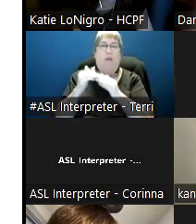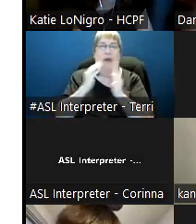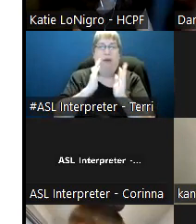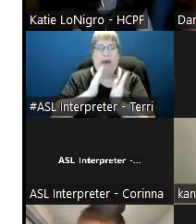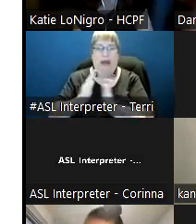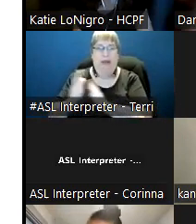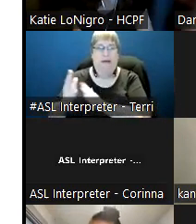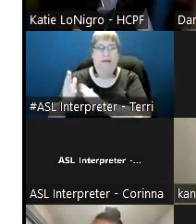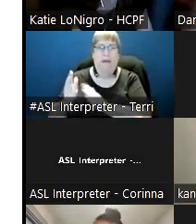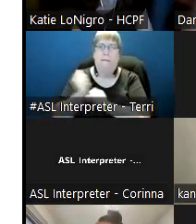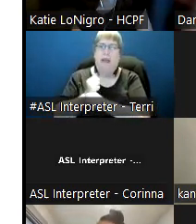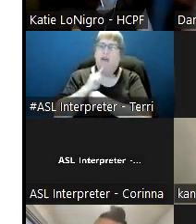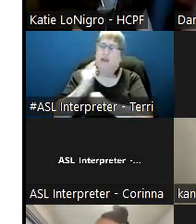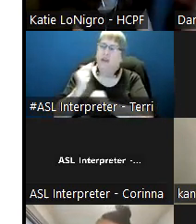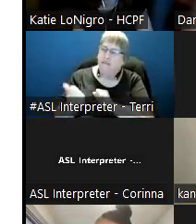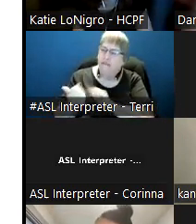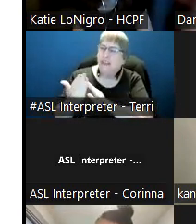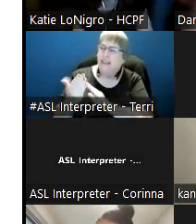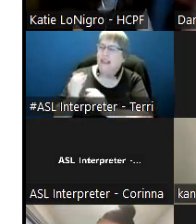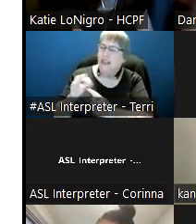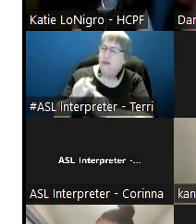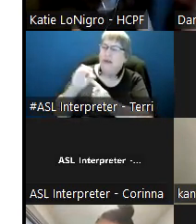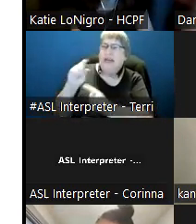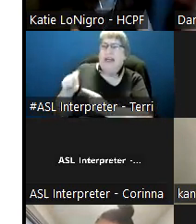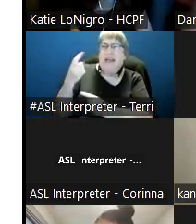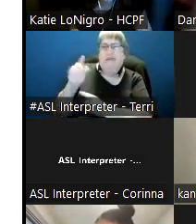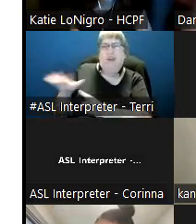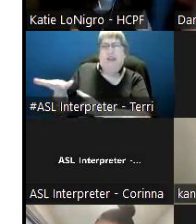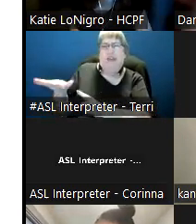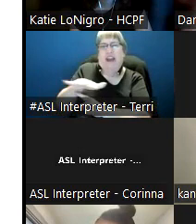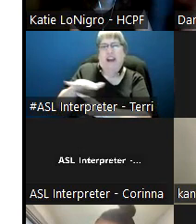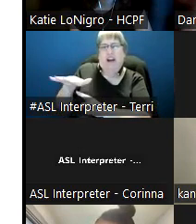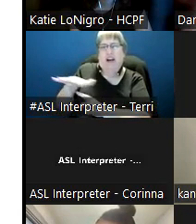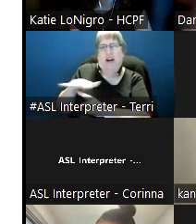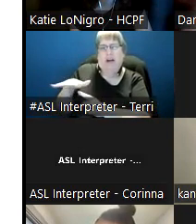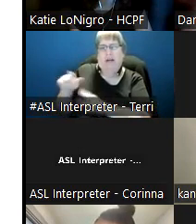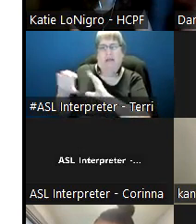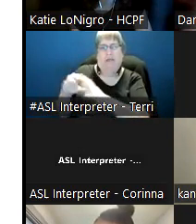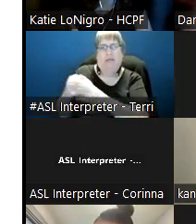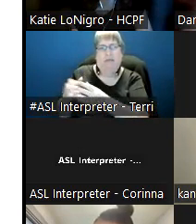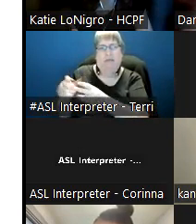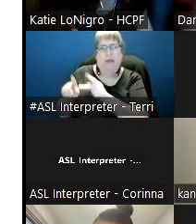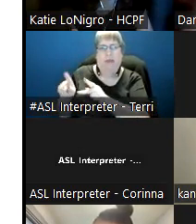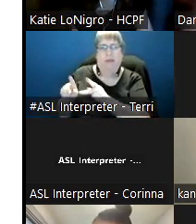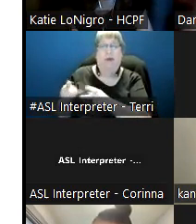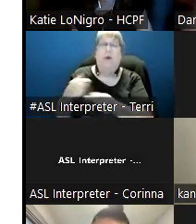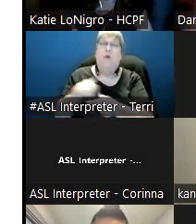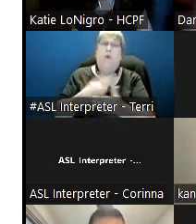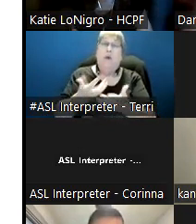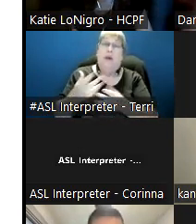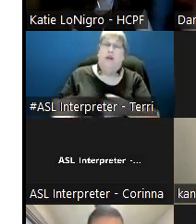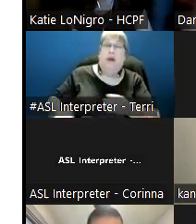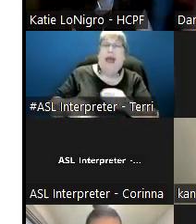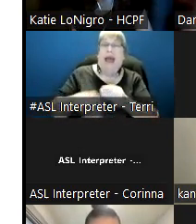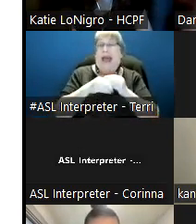unique needs of their regions and communities. We want to add a key personnel position. So there are a handful of